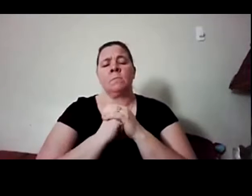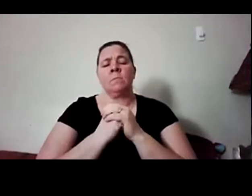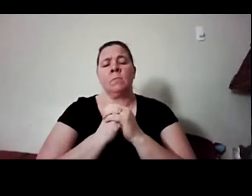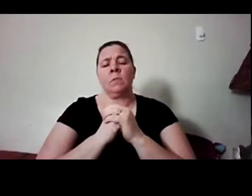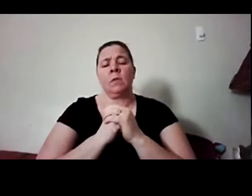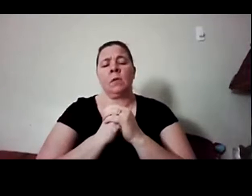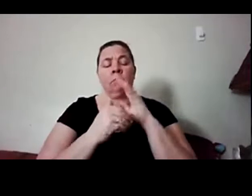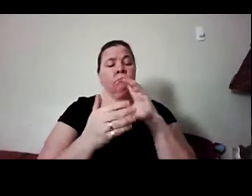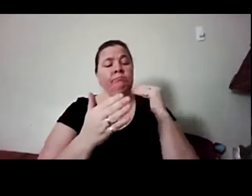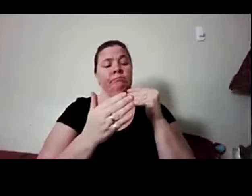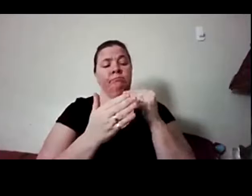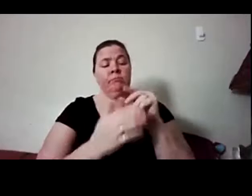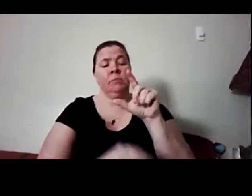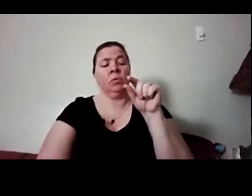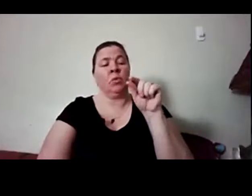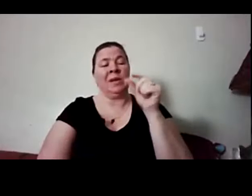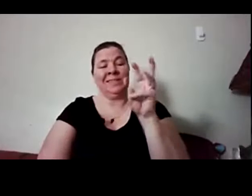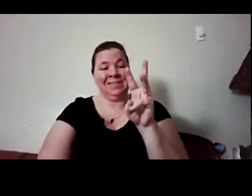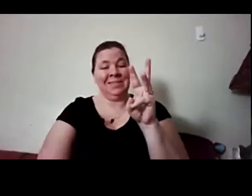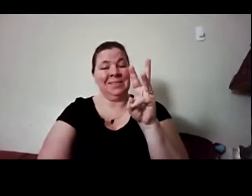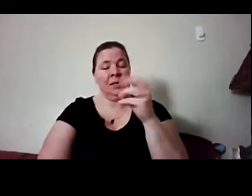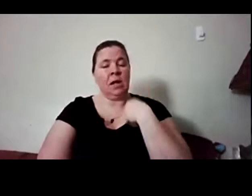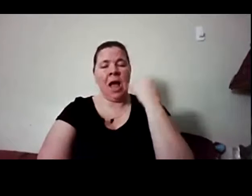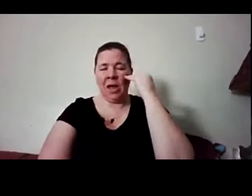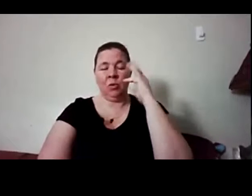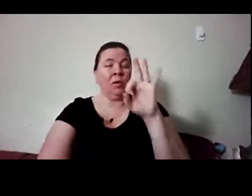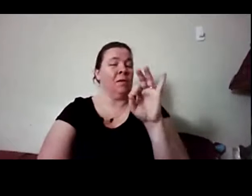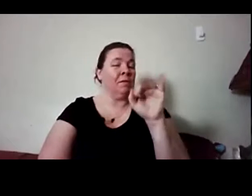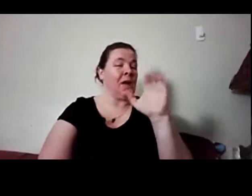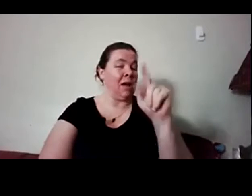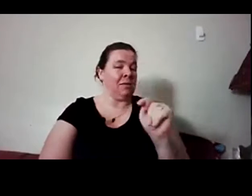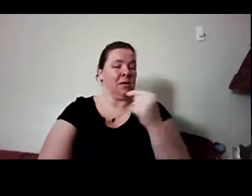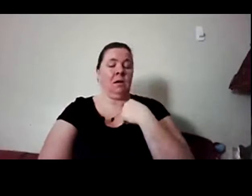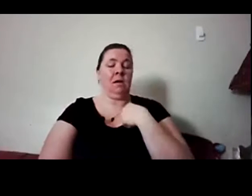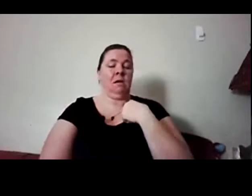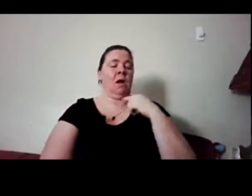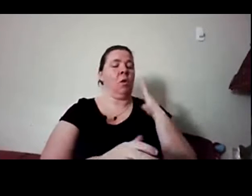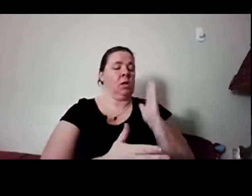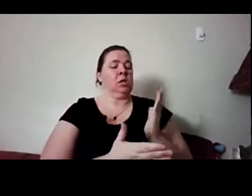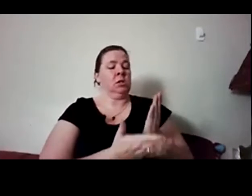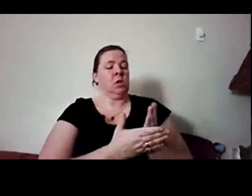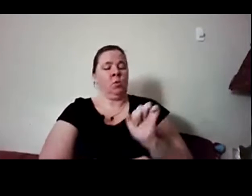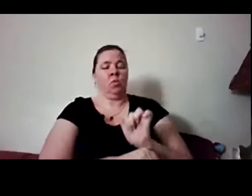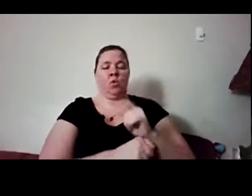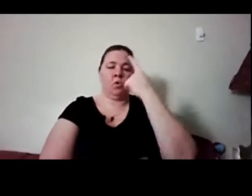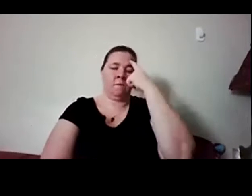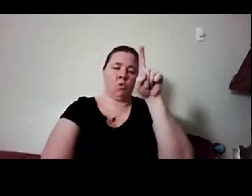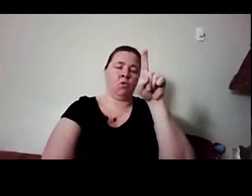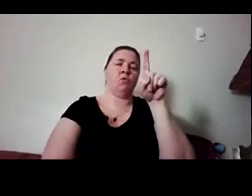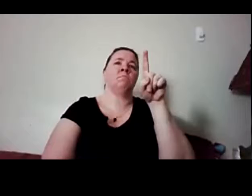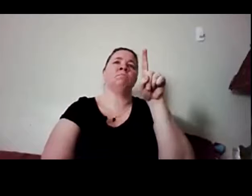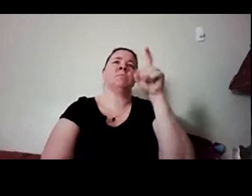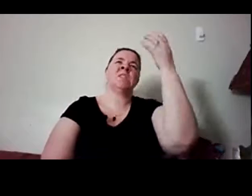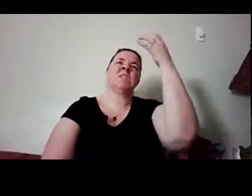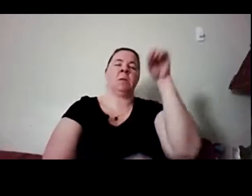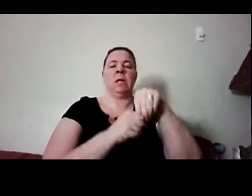Towards the end of 2016, I knew for a fact that I was going to stop working for corporate America.